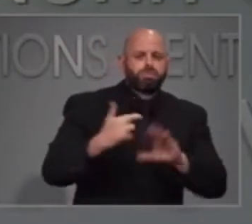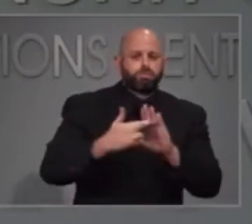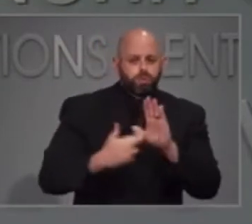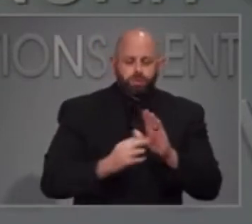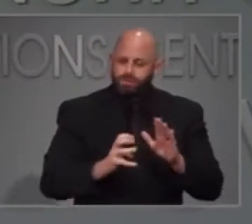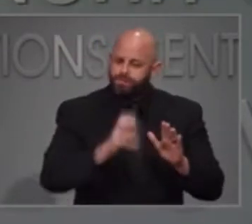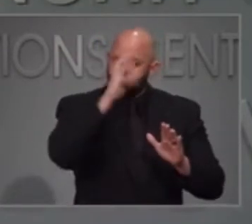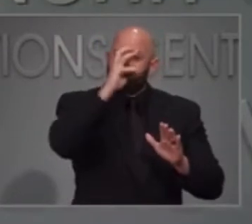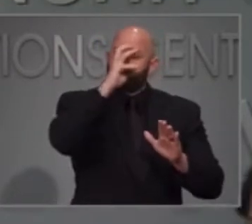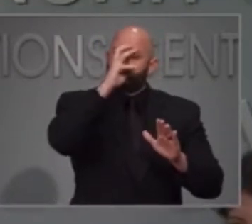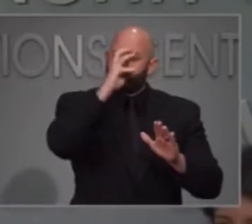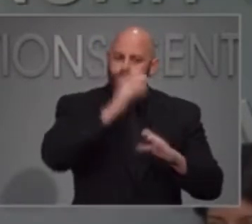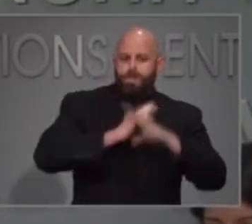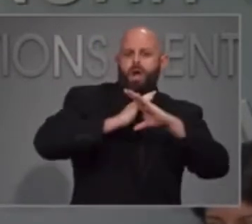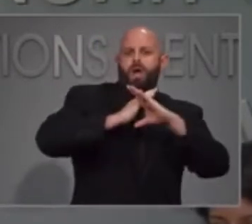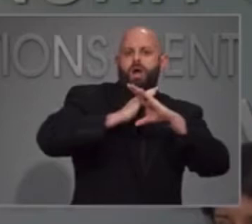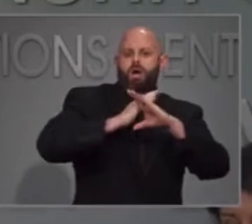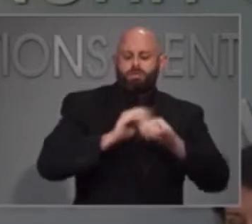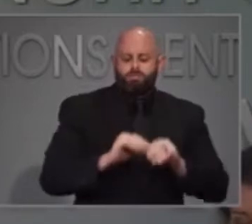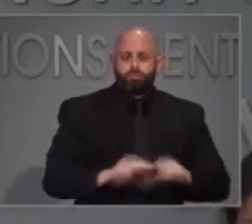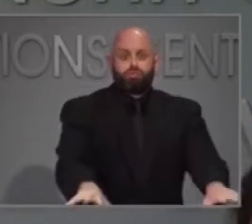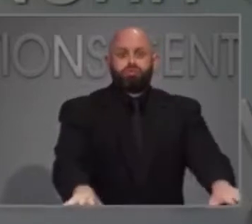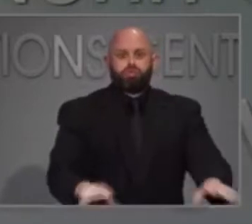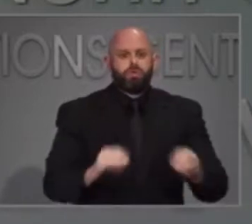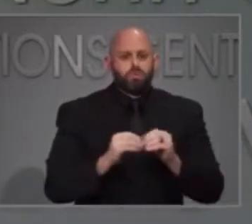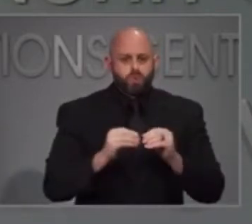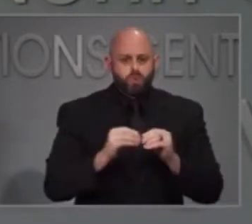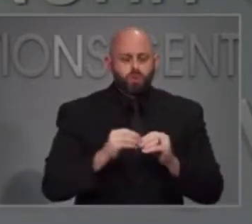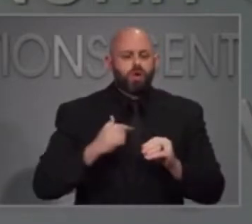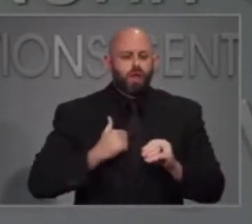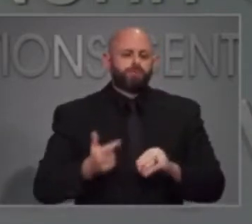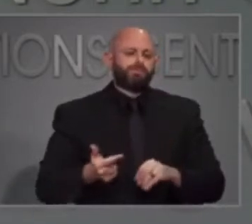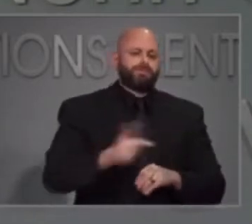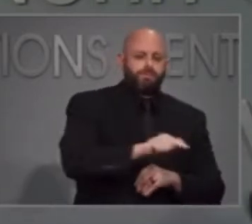Cohen talk specifically about this nursing facility.